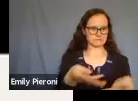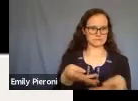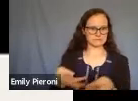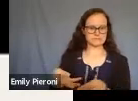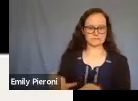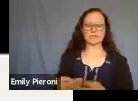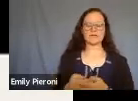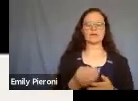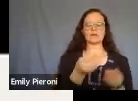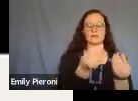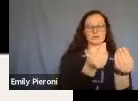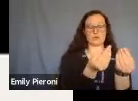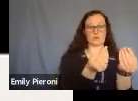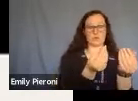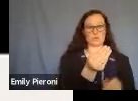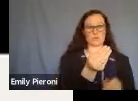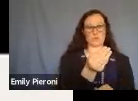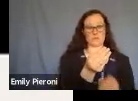soil moisture probes.